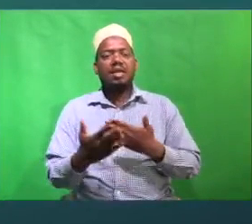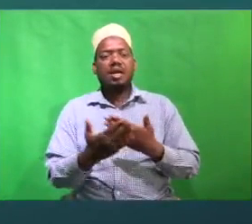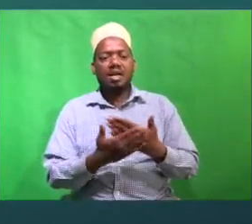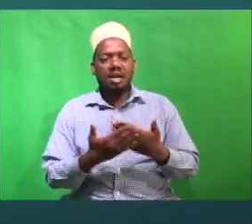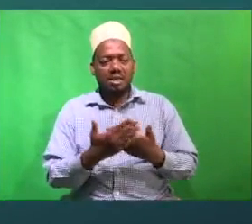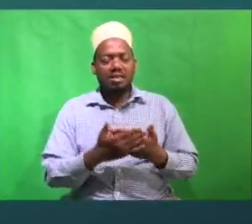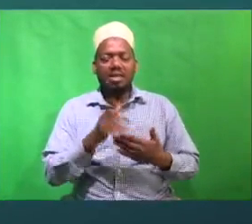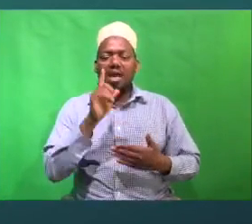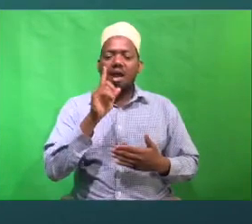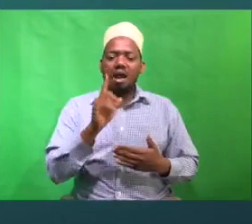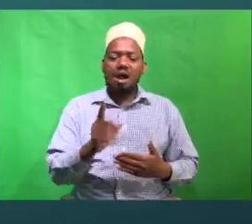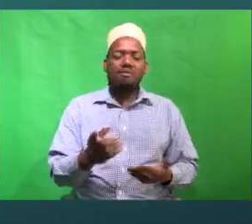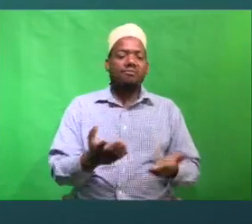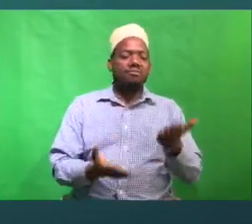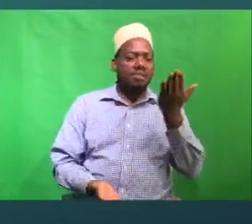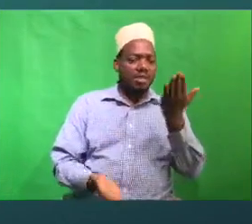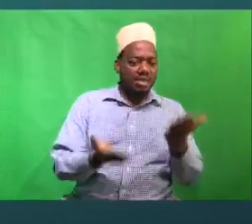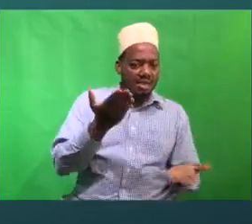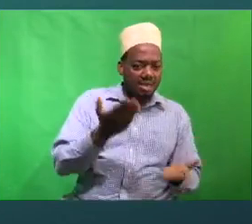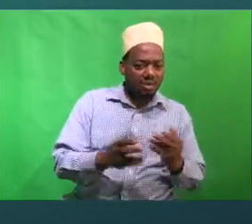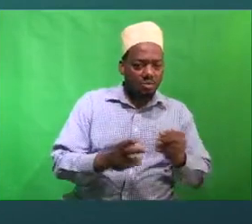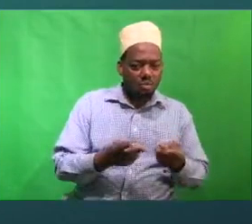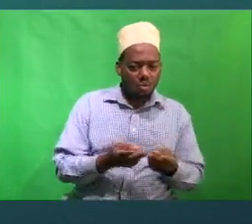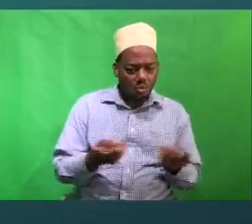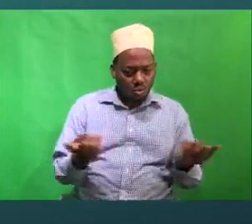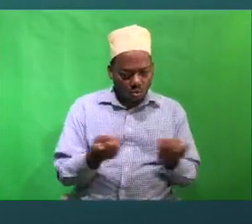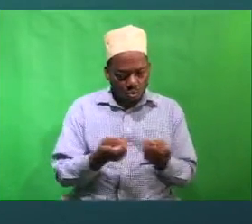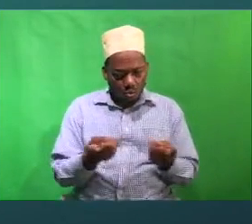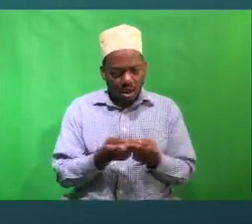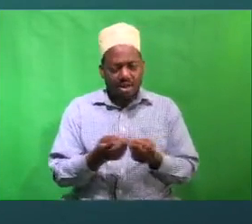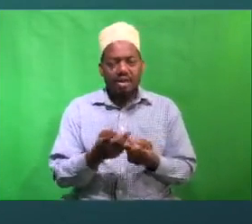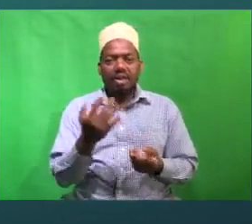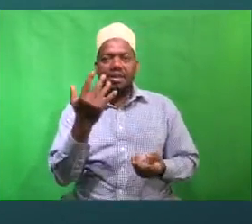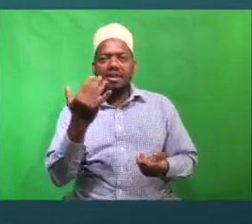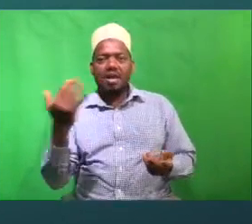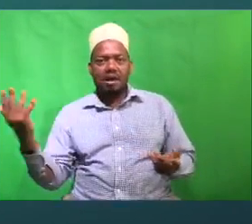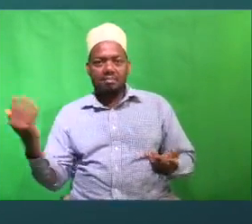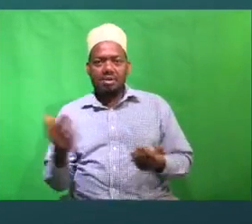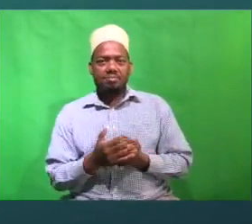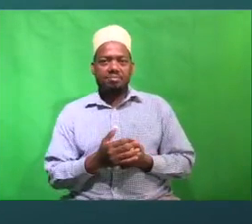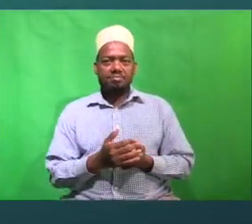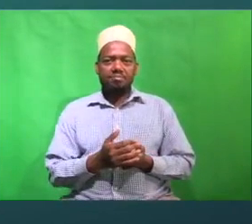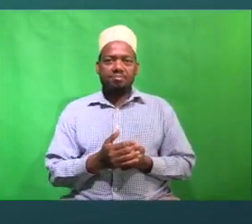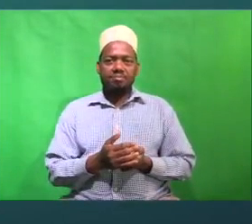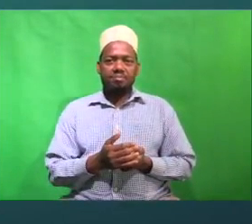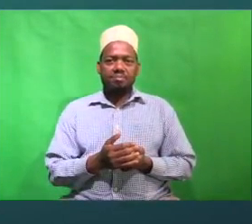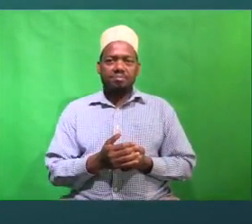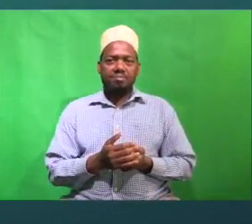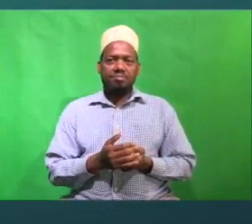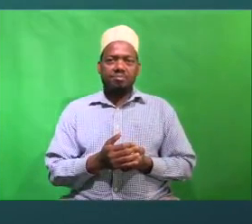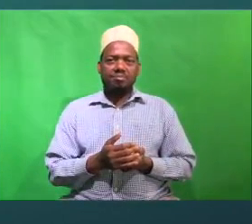number of peoples? From your experience, my dear students,